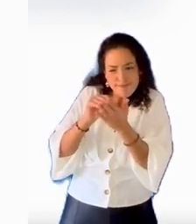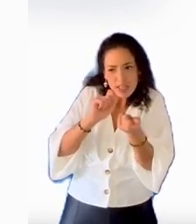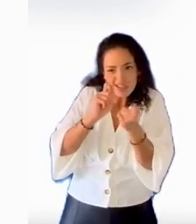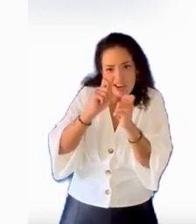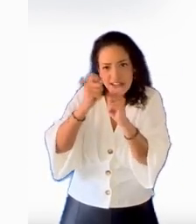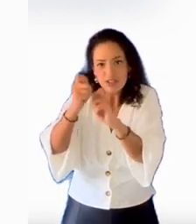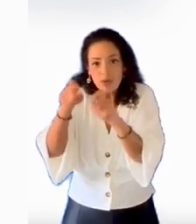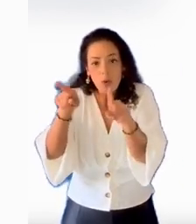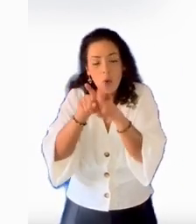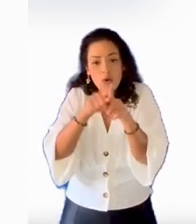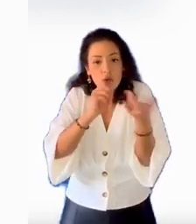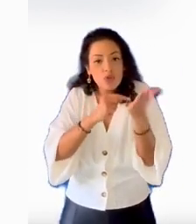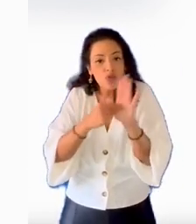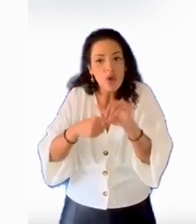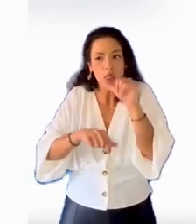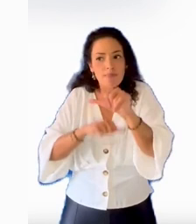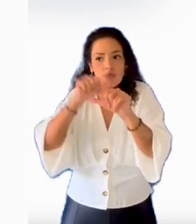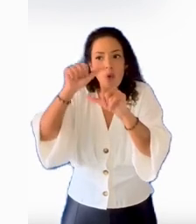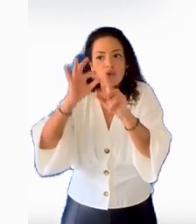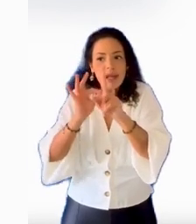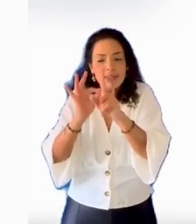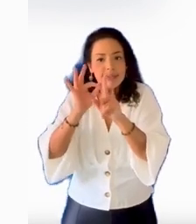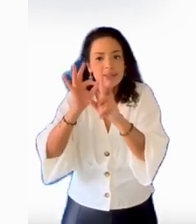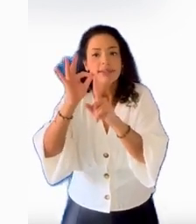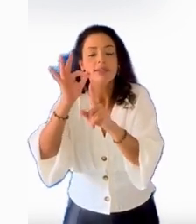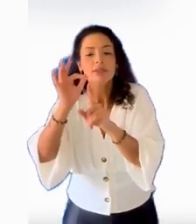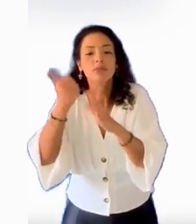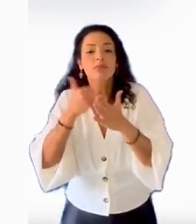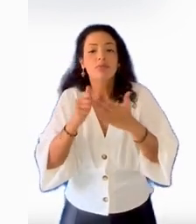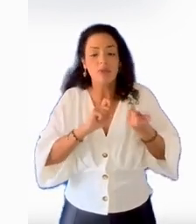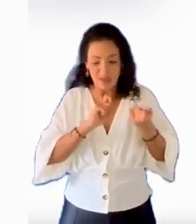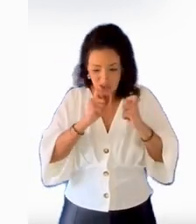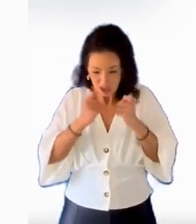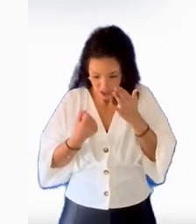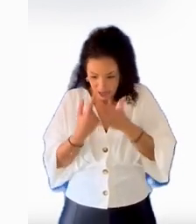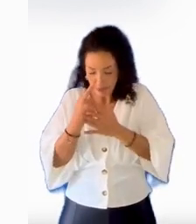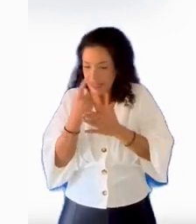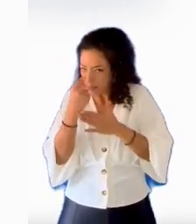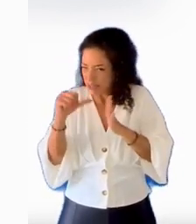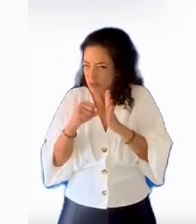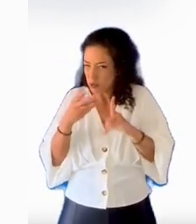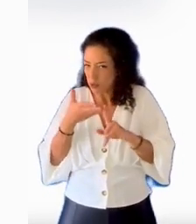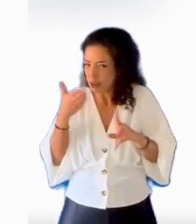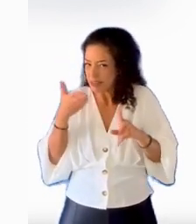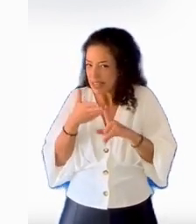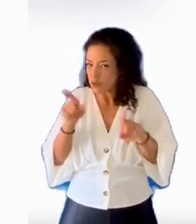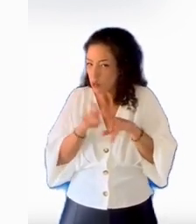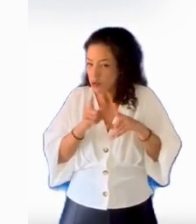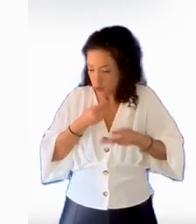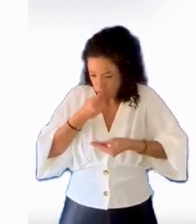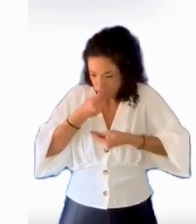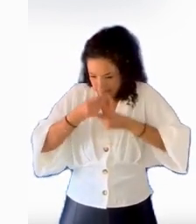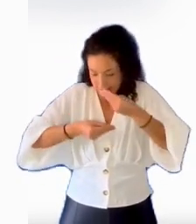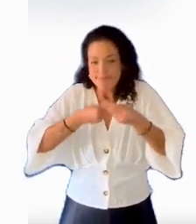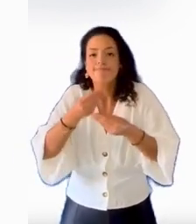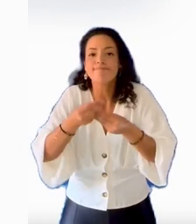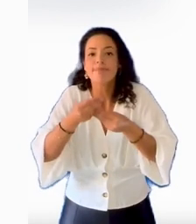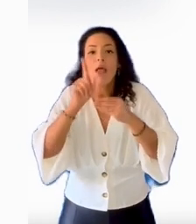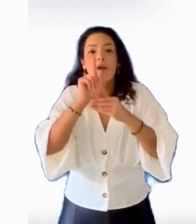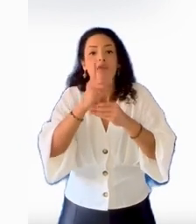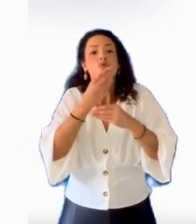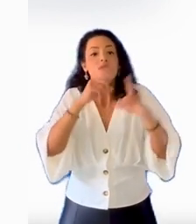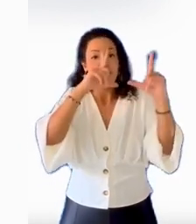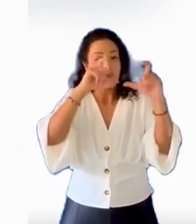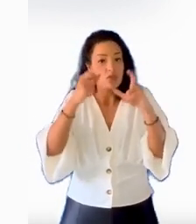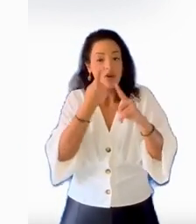reflect the progress that someone may have made. Often the changes which occur can be difficult to detect and articulate. By taking